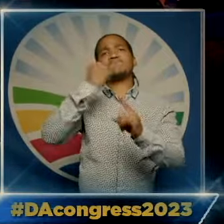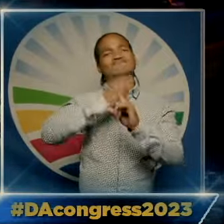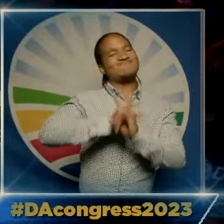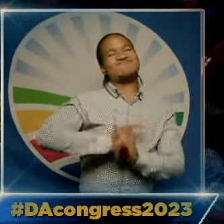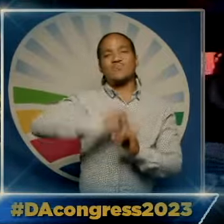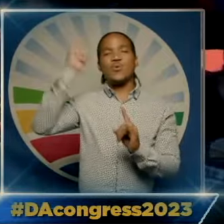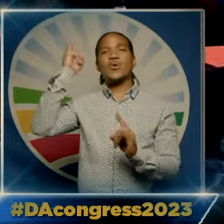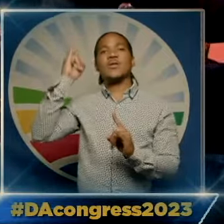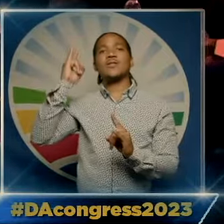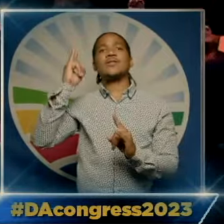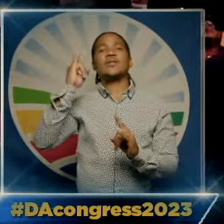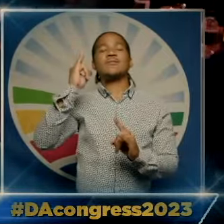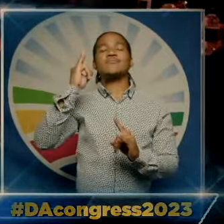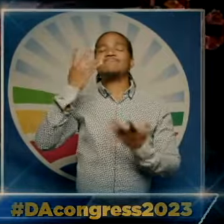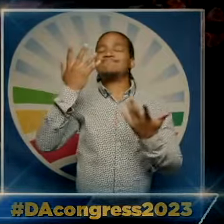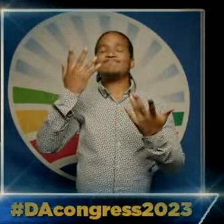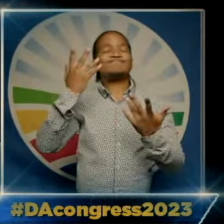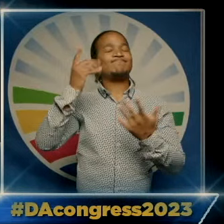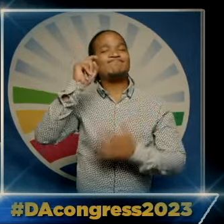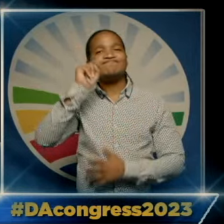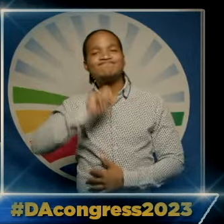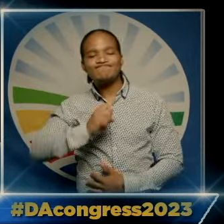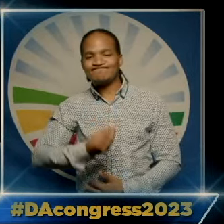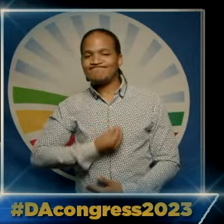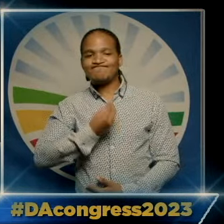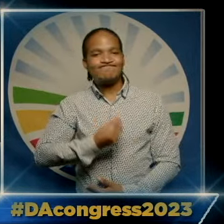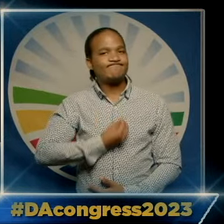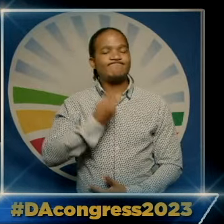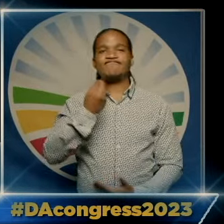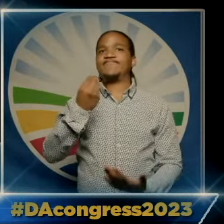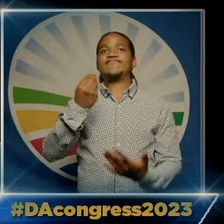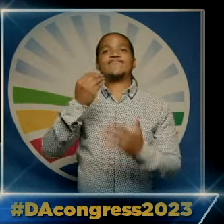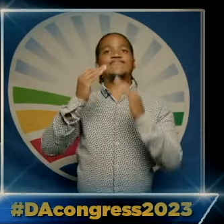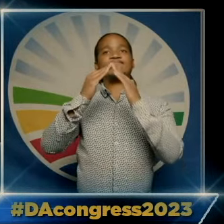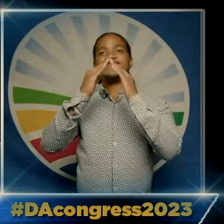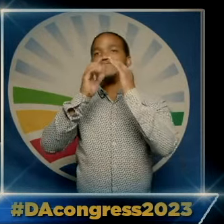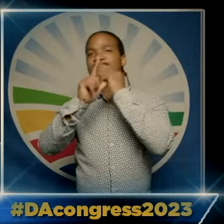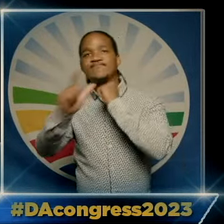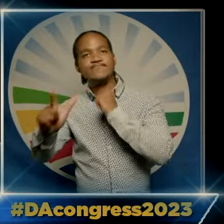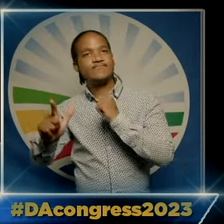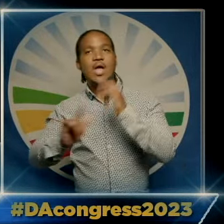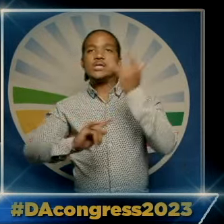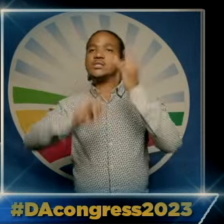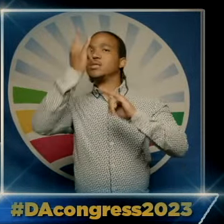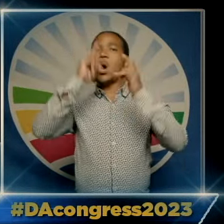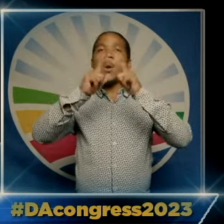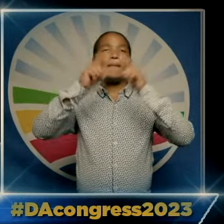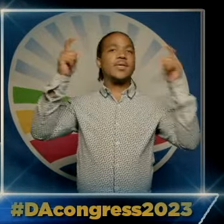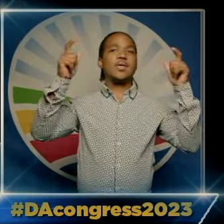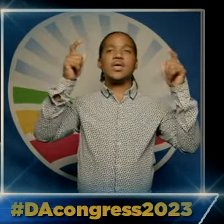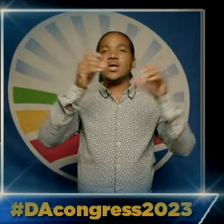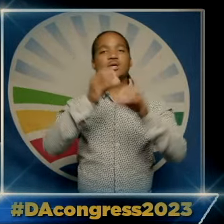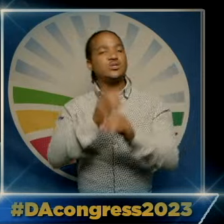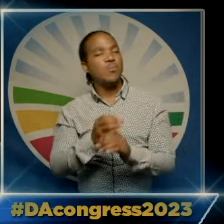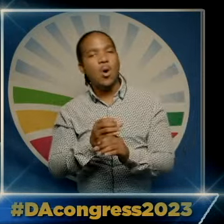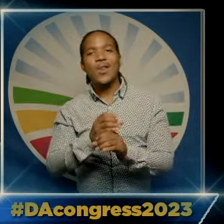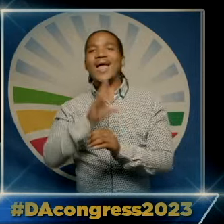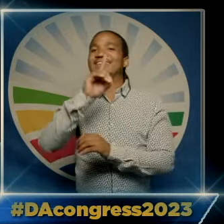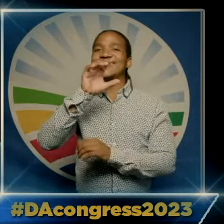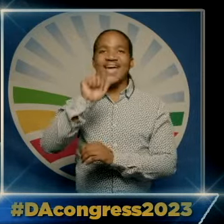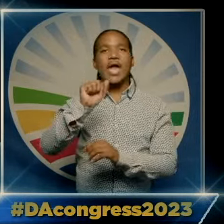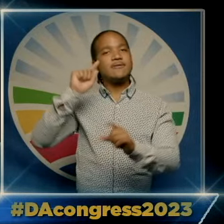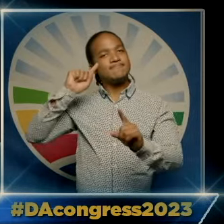Old, young, urban, rural, big town, small town. The DA is in